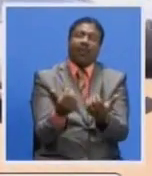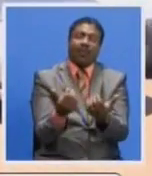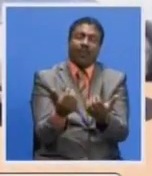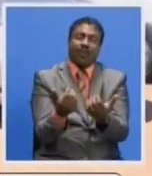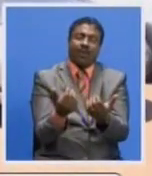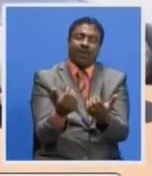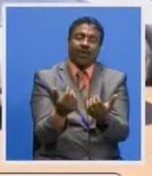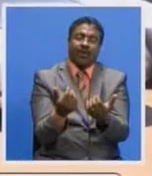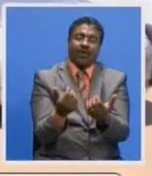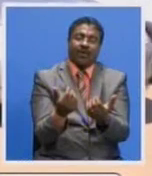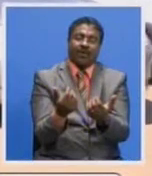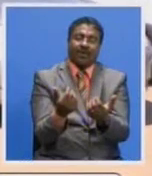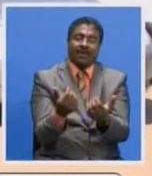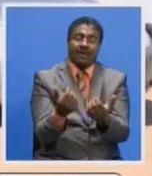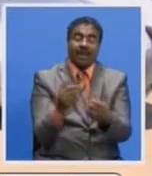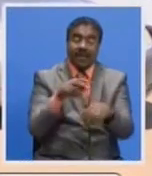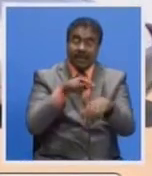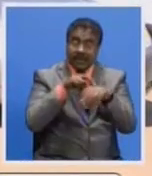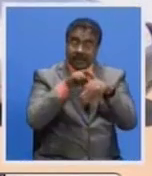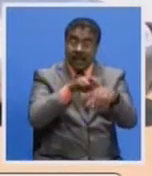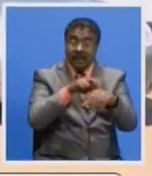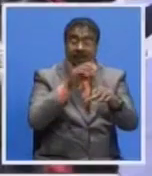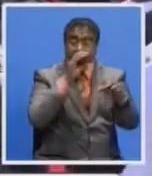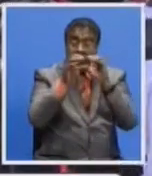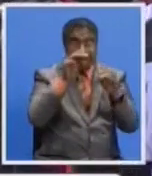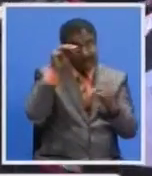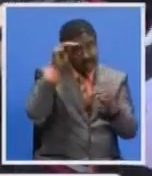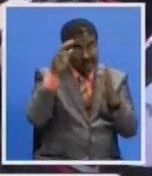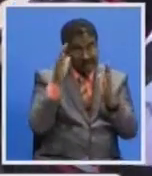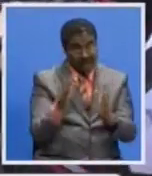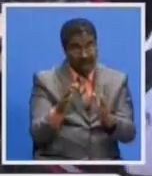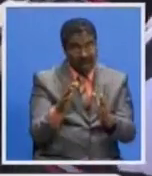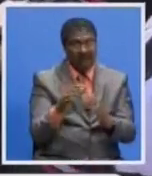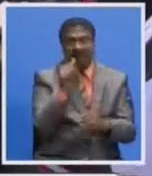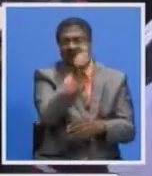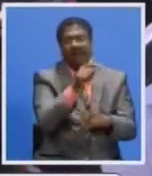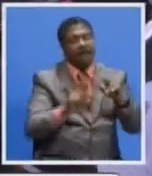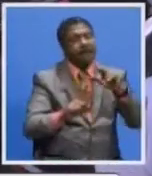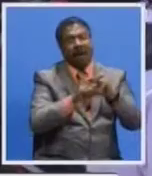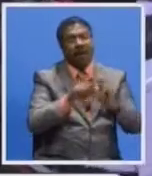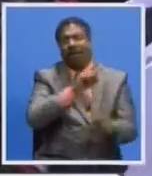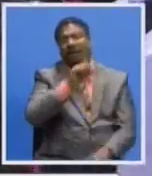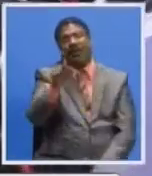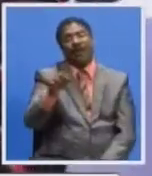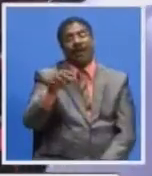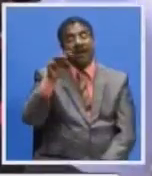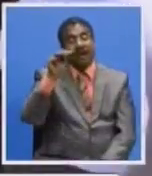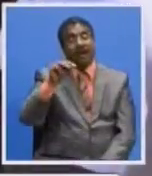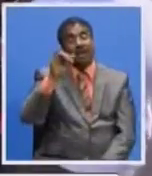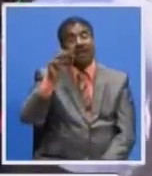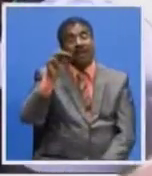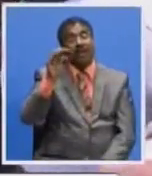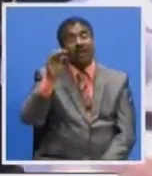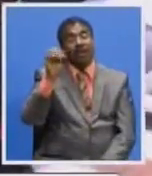Inspection Facility. Transport and Communications Minister Mutotwe Kafwaya made an impromptu visit to confirm reports of